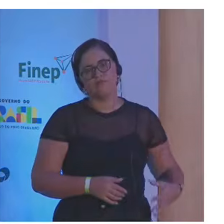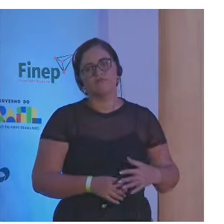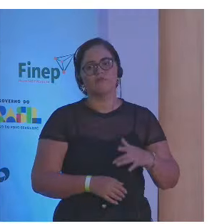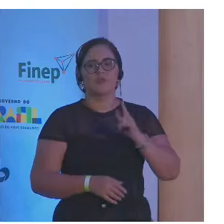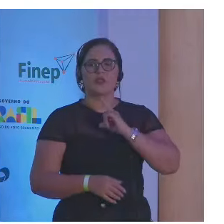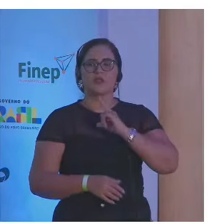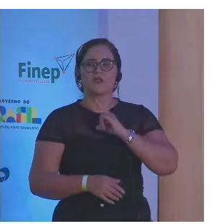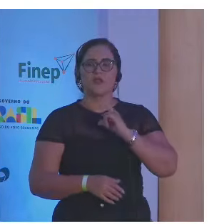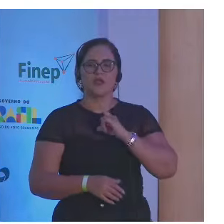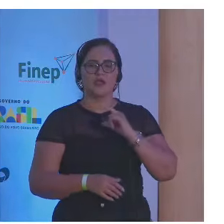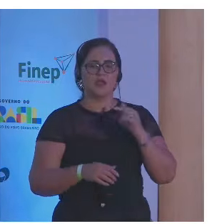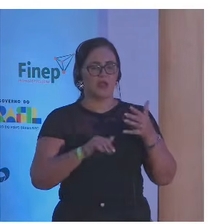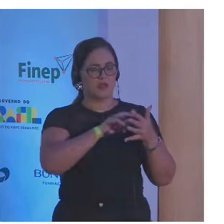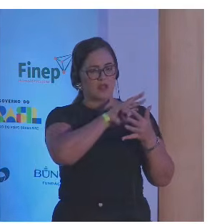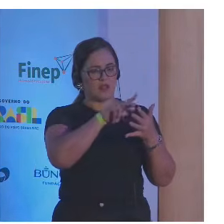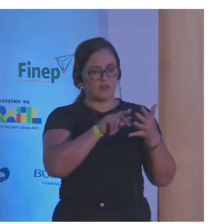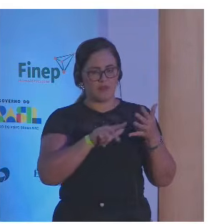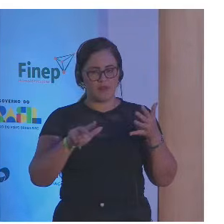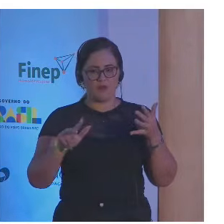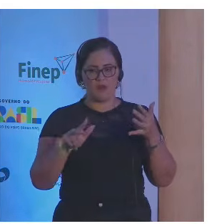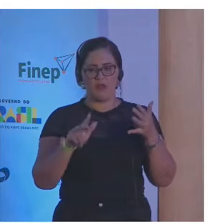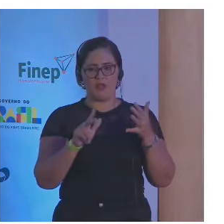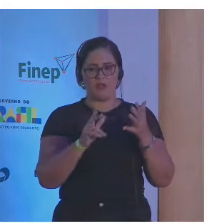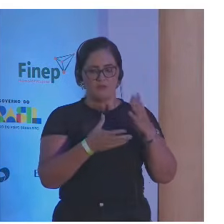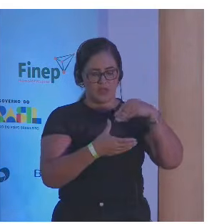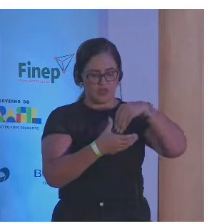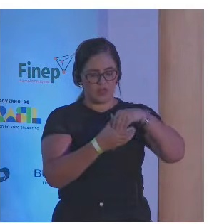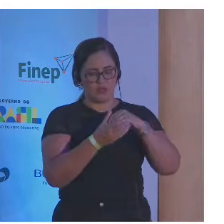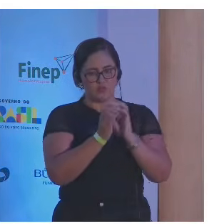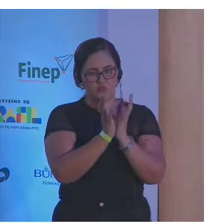of microorganisms.